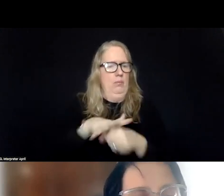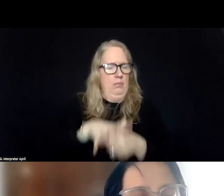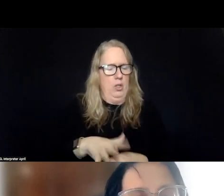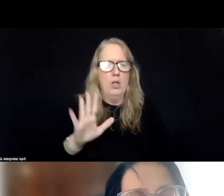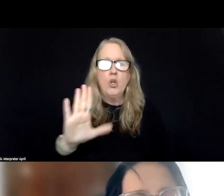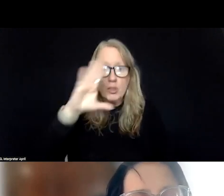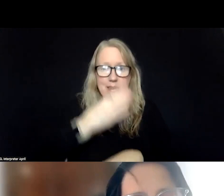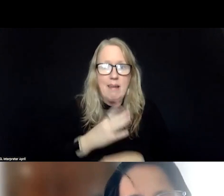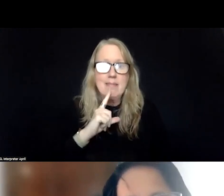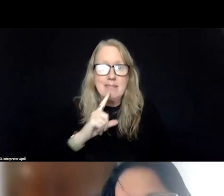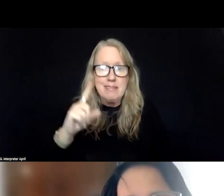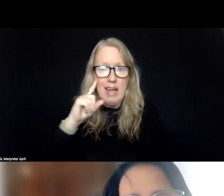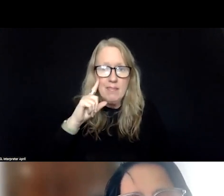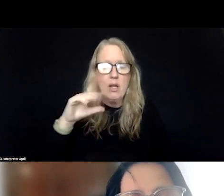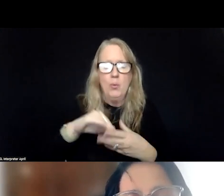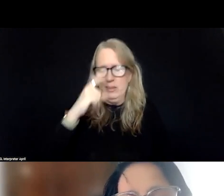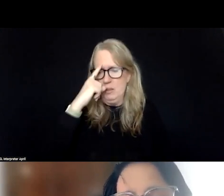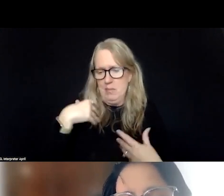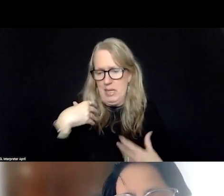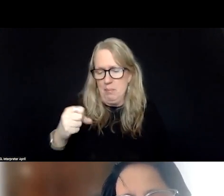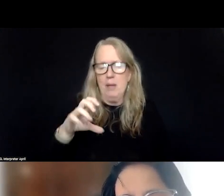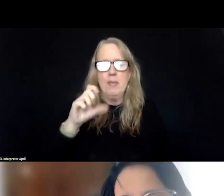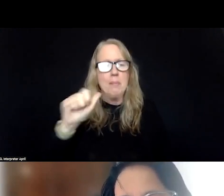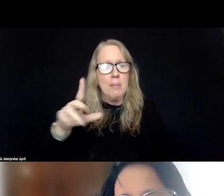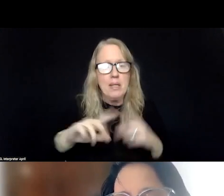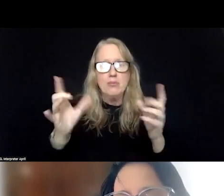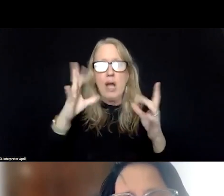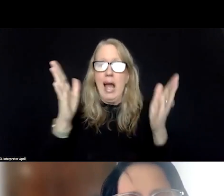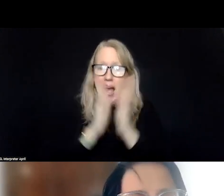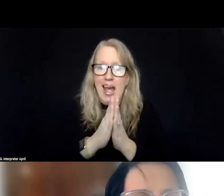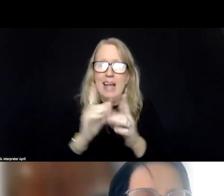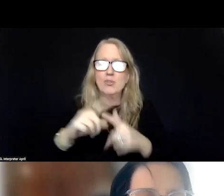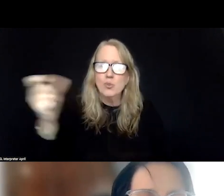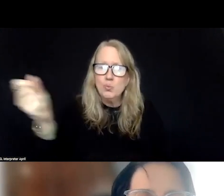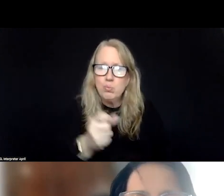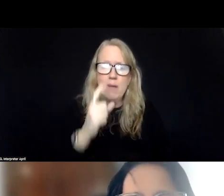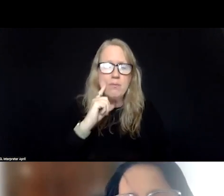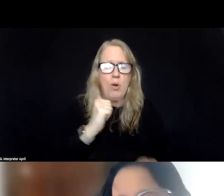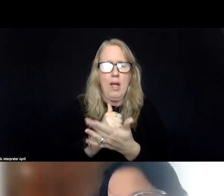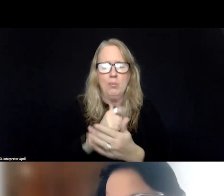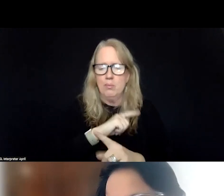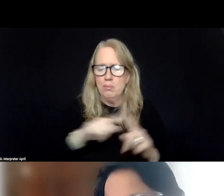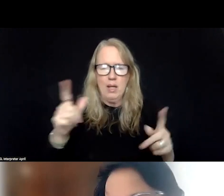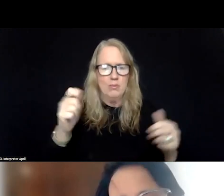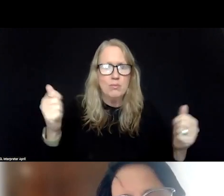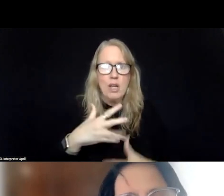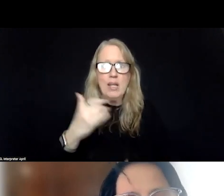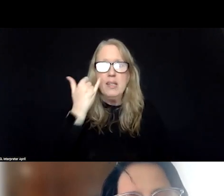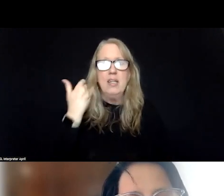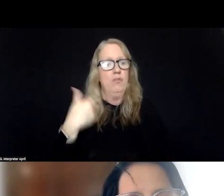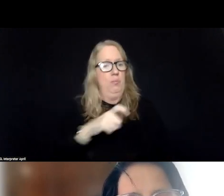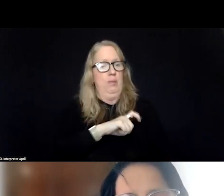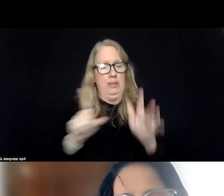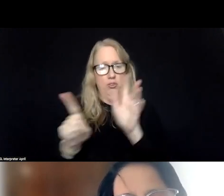son was in a mental health and substance use crisis, and she had asked for him to be brought for help, but was afraid that if the police came, they wouldn't